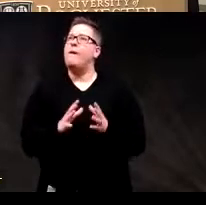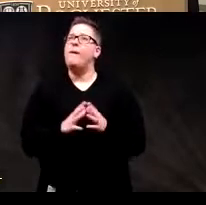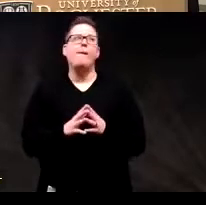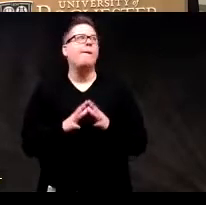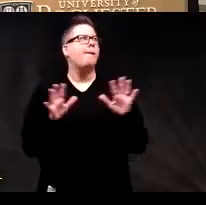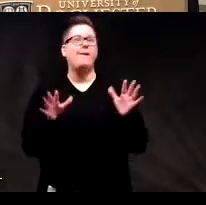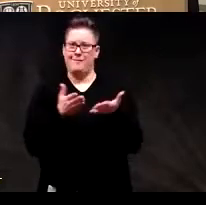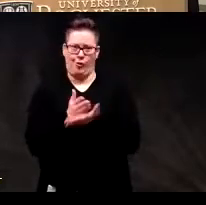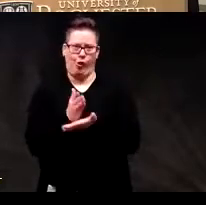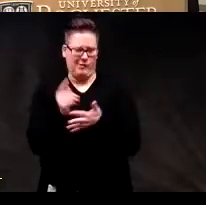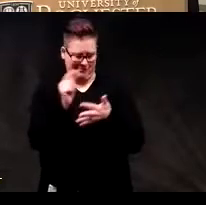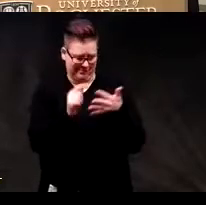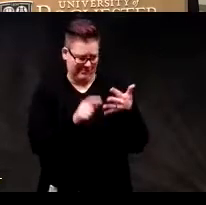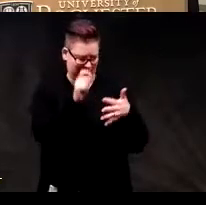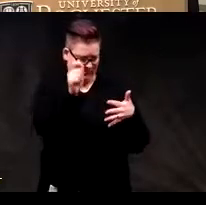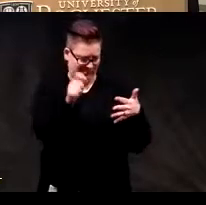All right, so